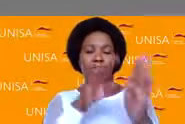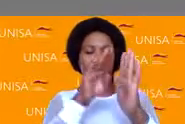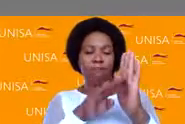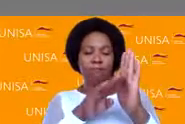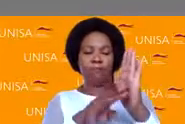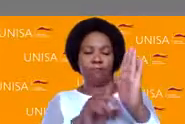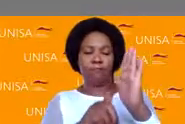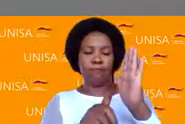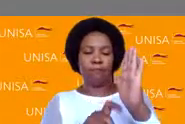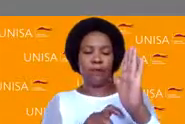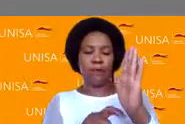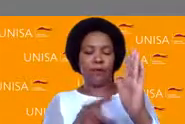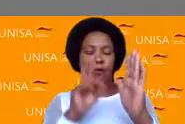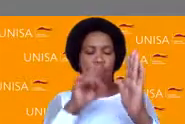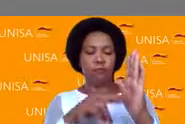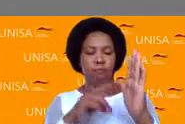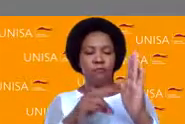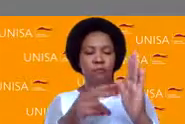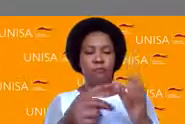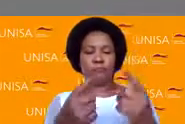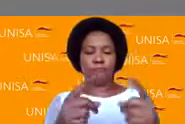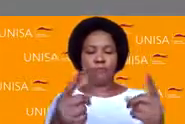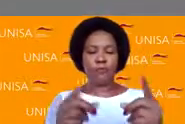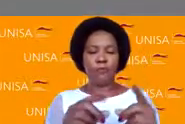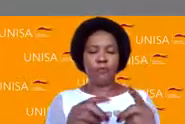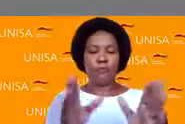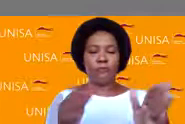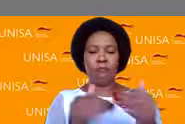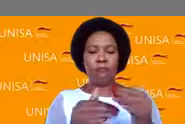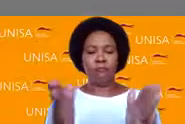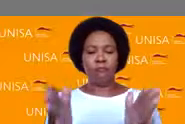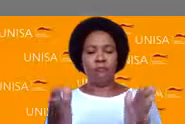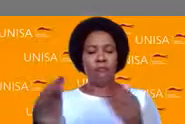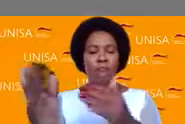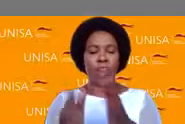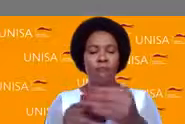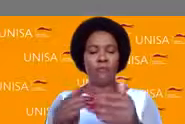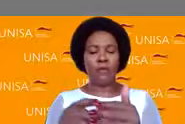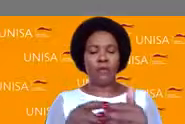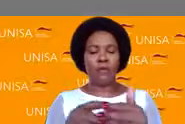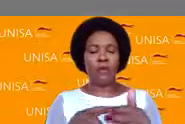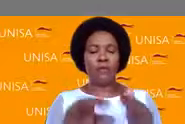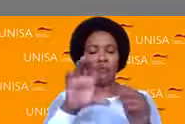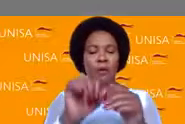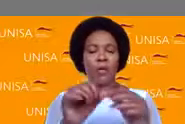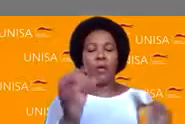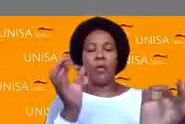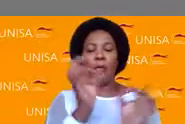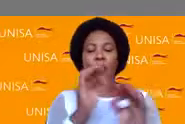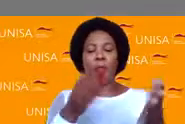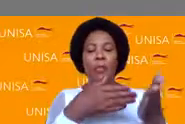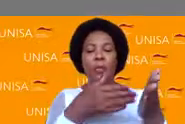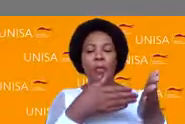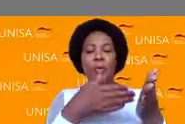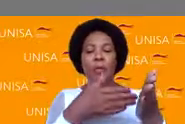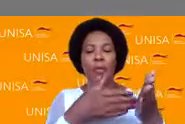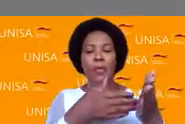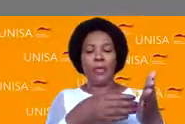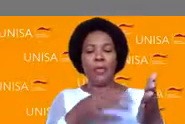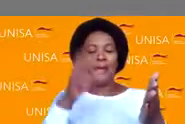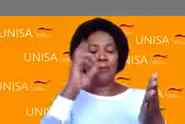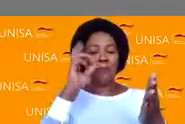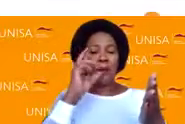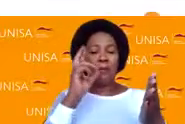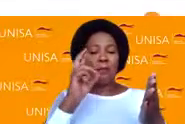few tabs here, some tiles as they call them, and then there's nothing else. So just note this little drop down here at the